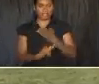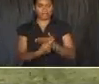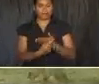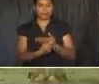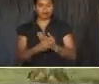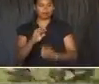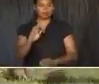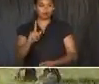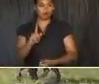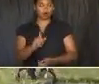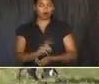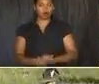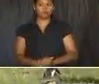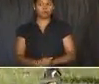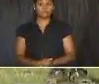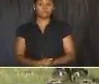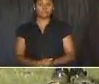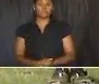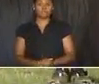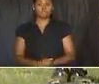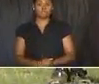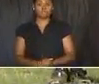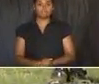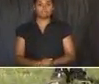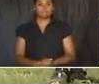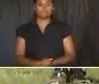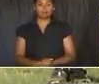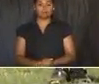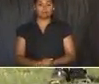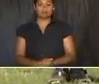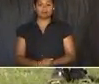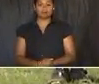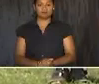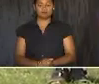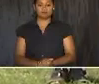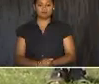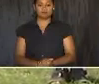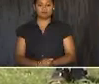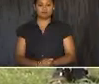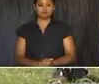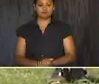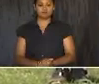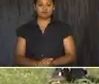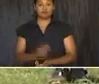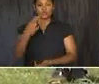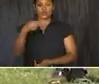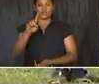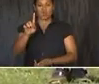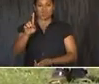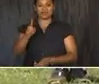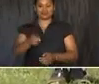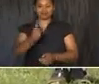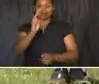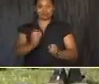their indication from there, and then the 21 gun salute will commence.